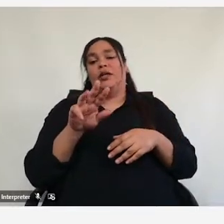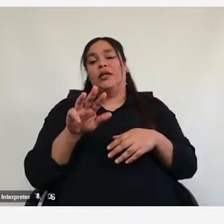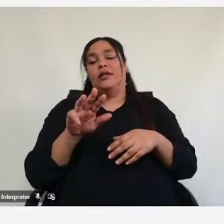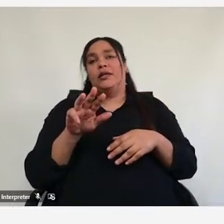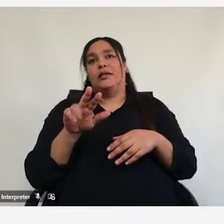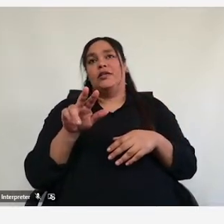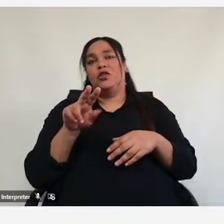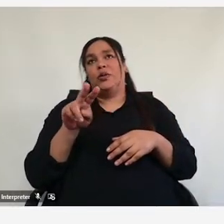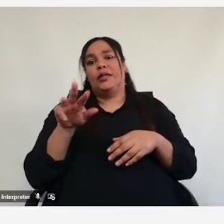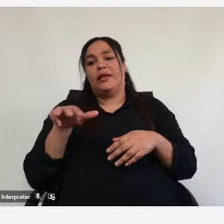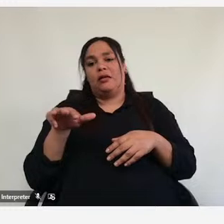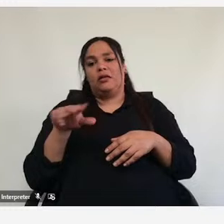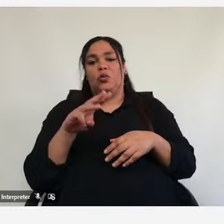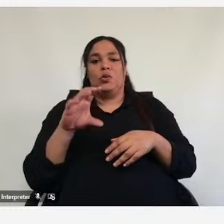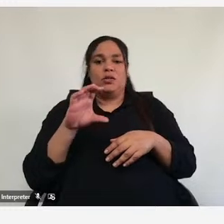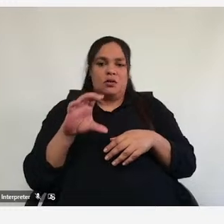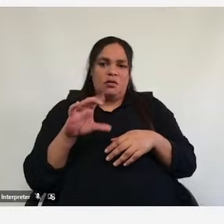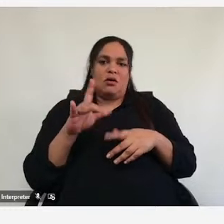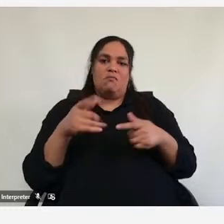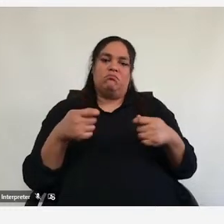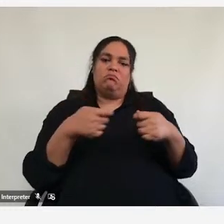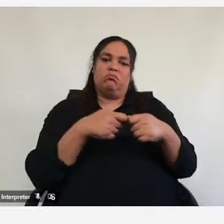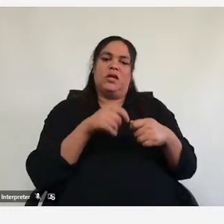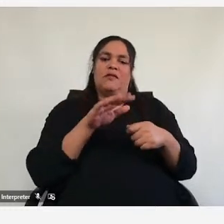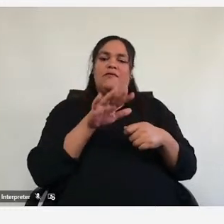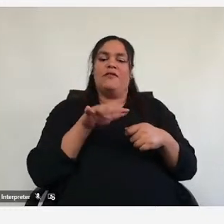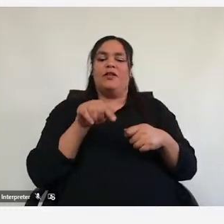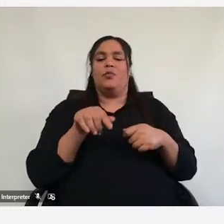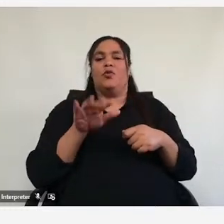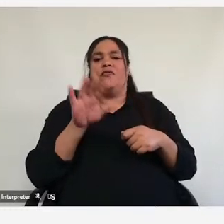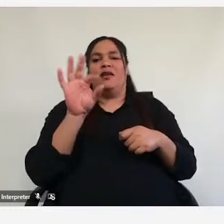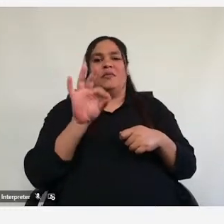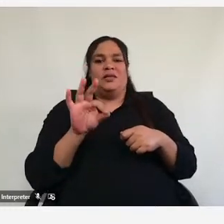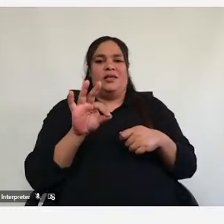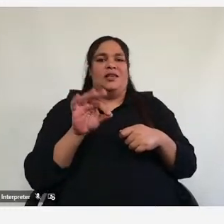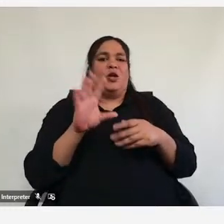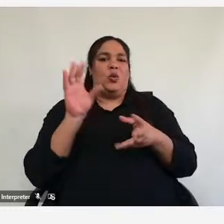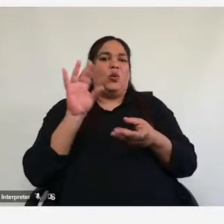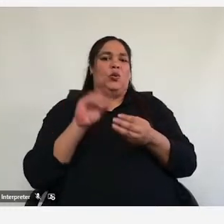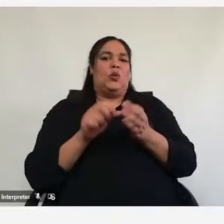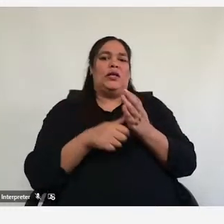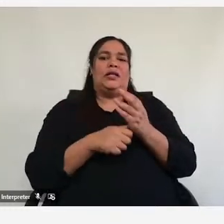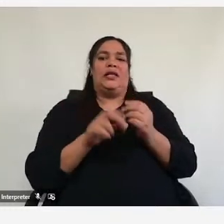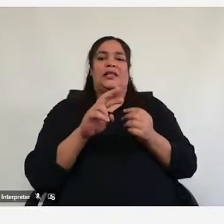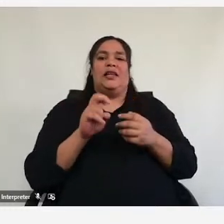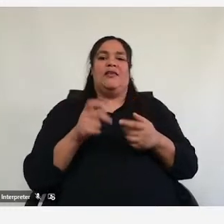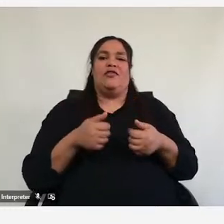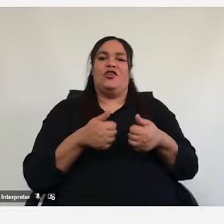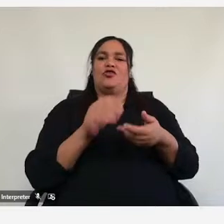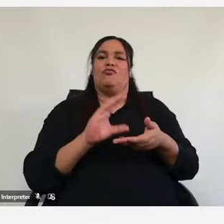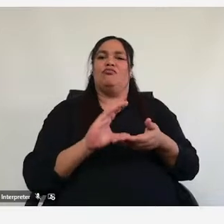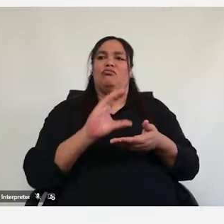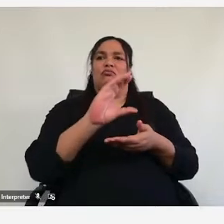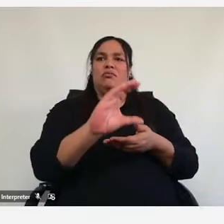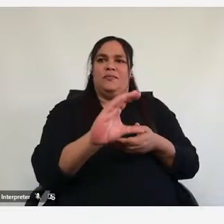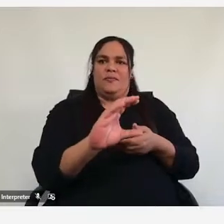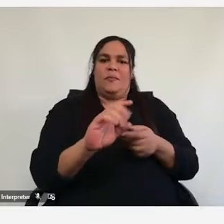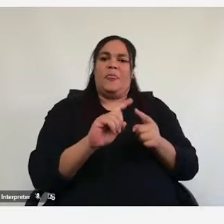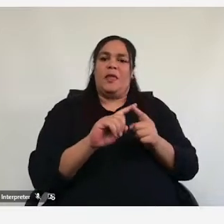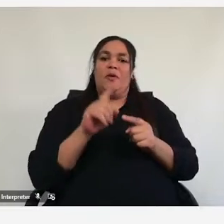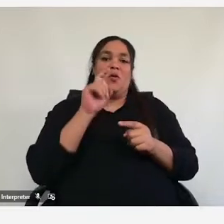2018-2019, the Western Cape contributed 15.5% of the total tax revenue. Old